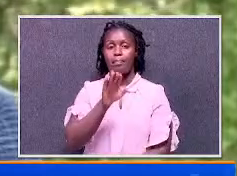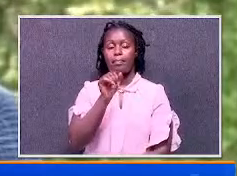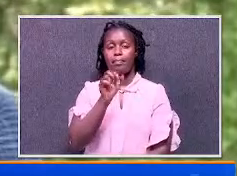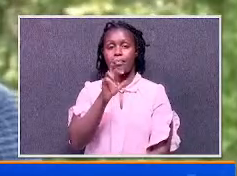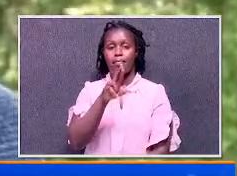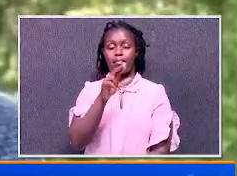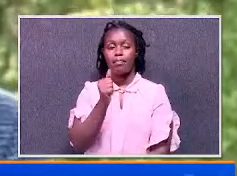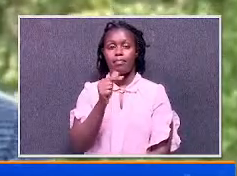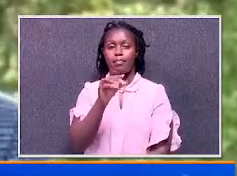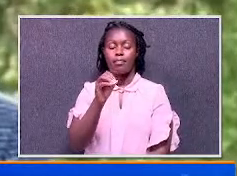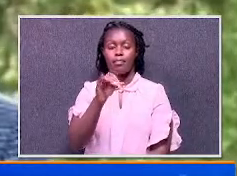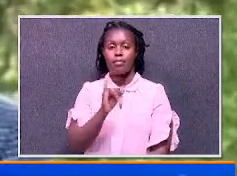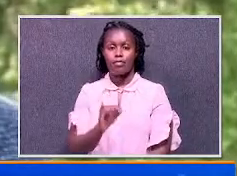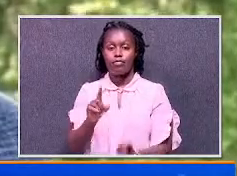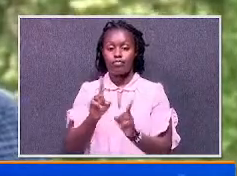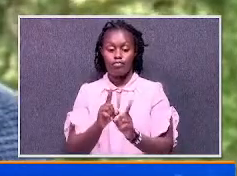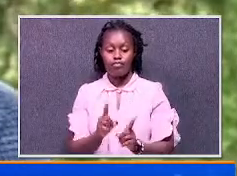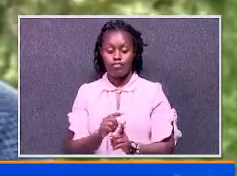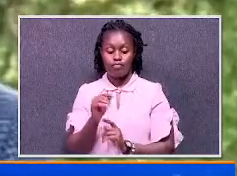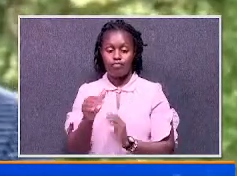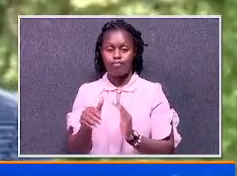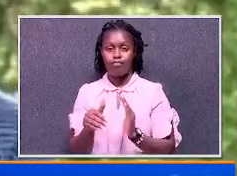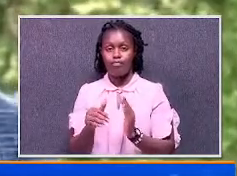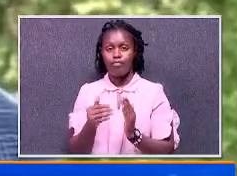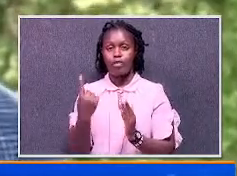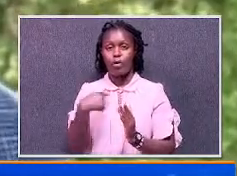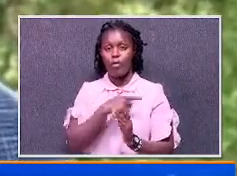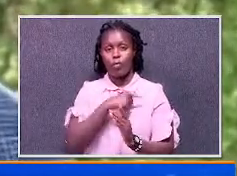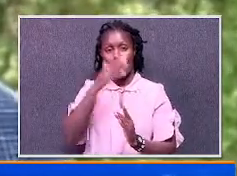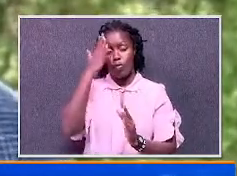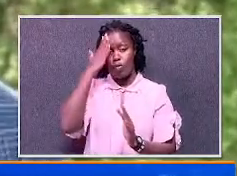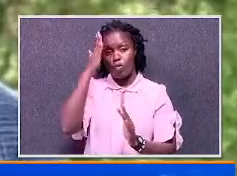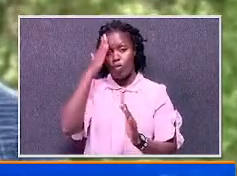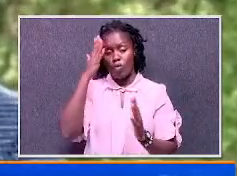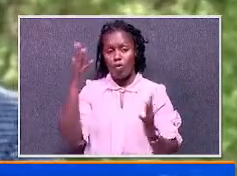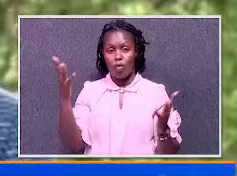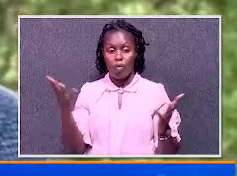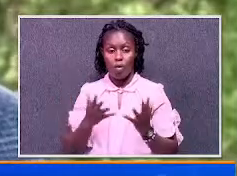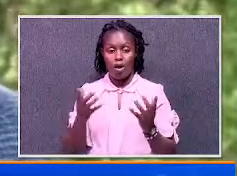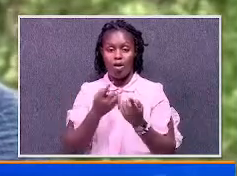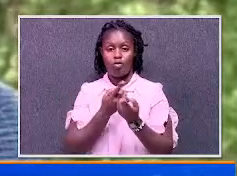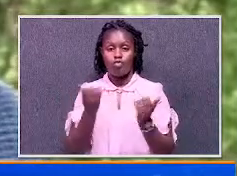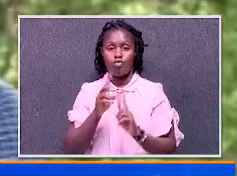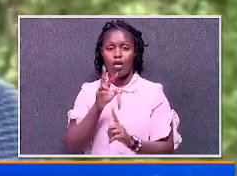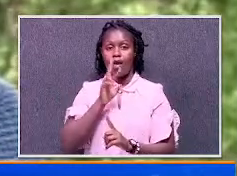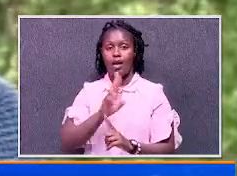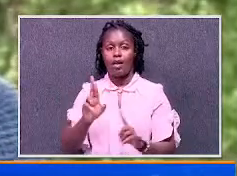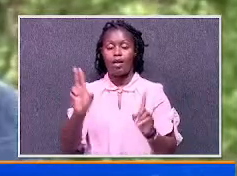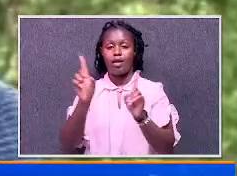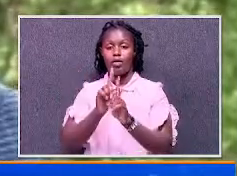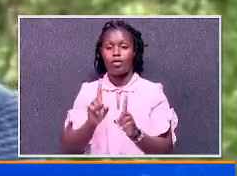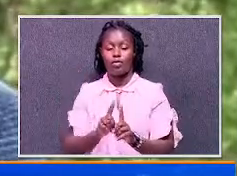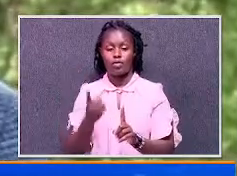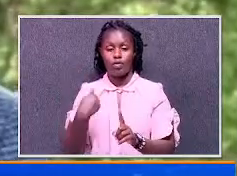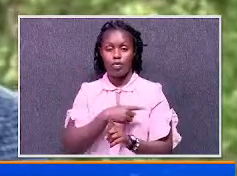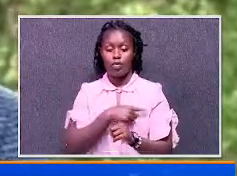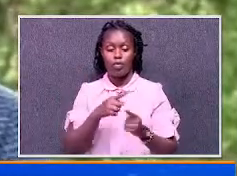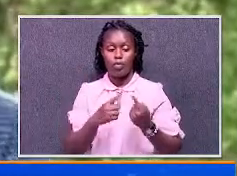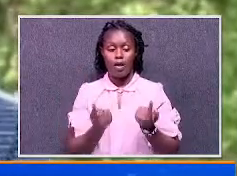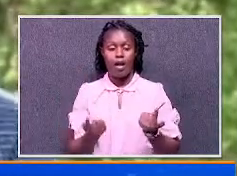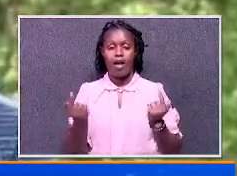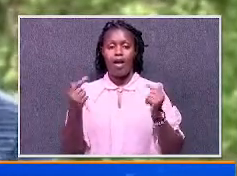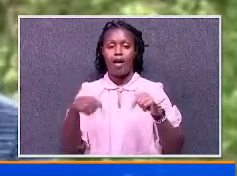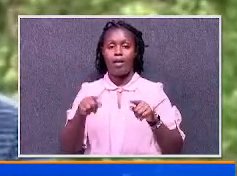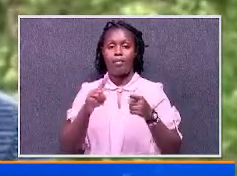ya Laisamis. Tunajua mahali mpo na tunakuja kuchukua